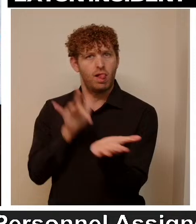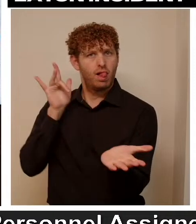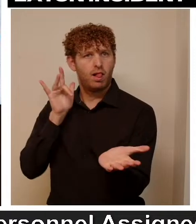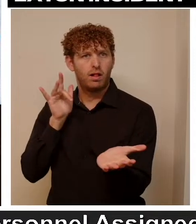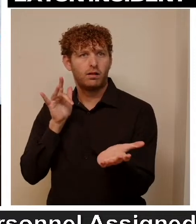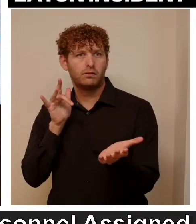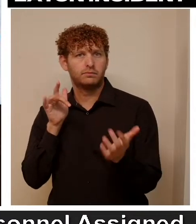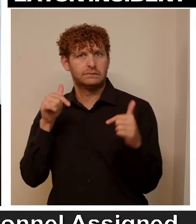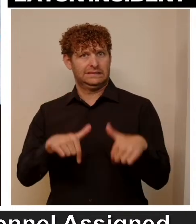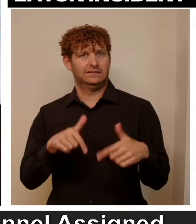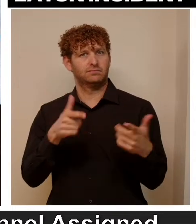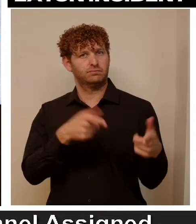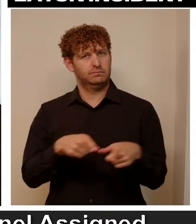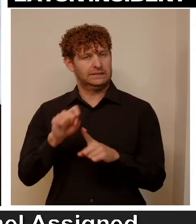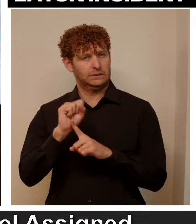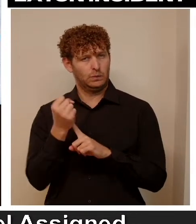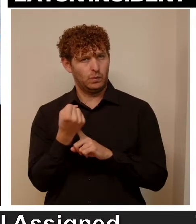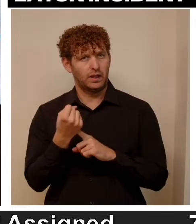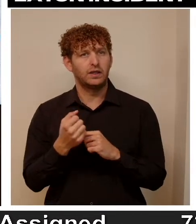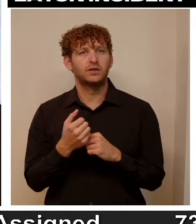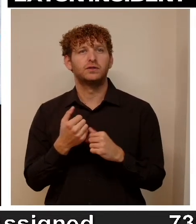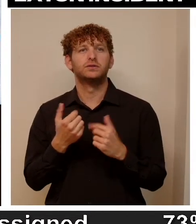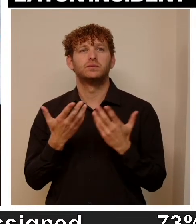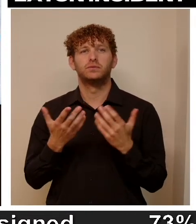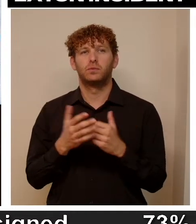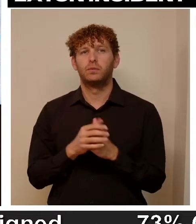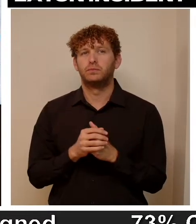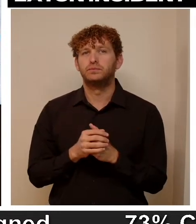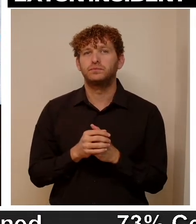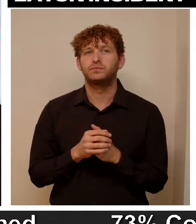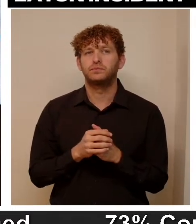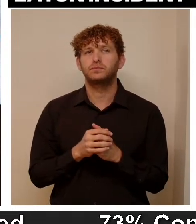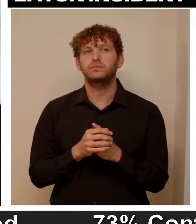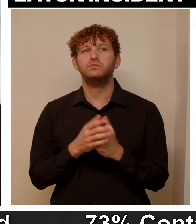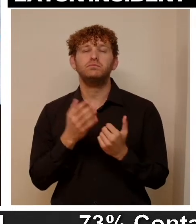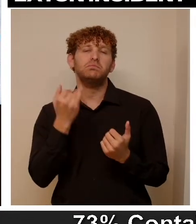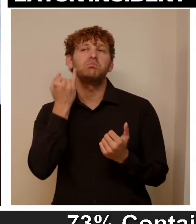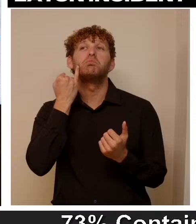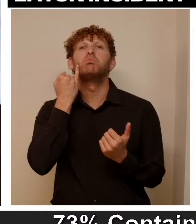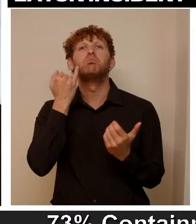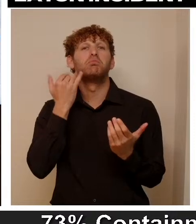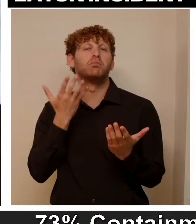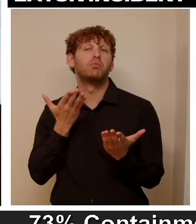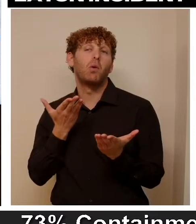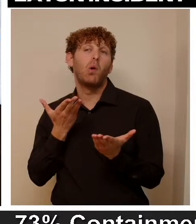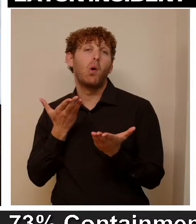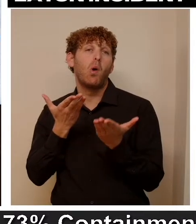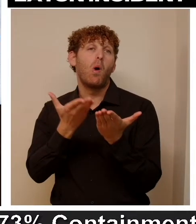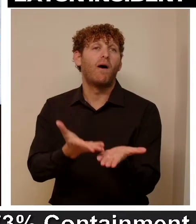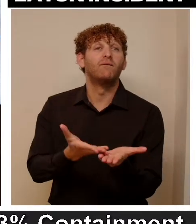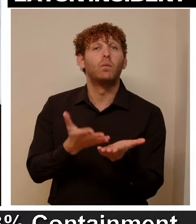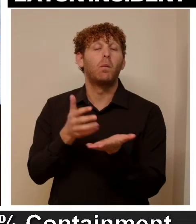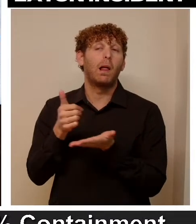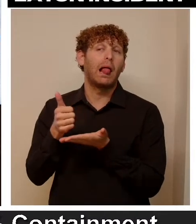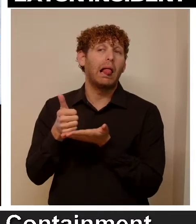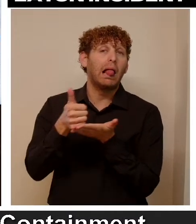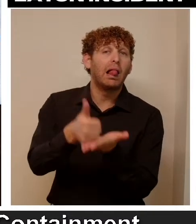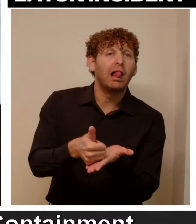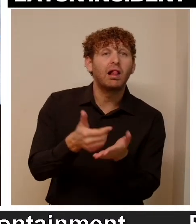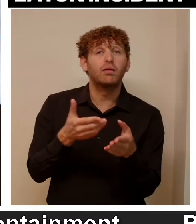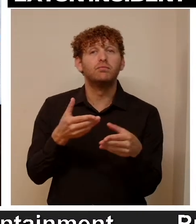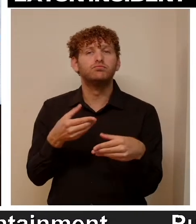They're offering or trying to scam people as they offer to provide